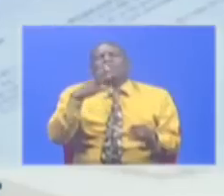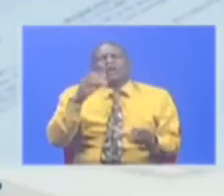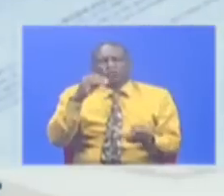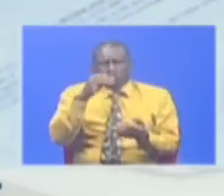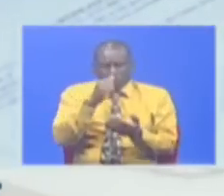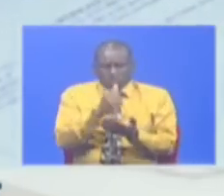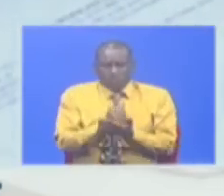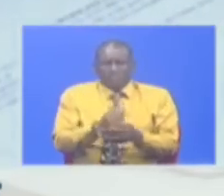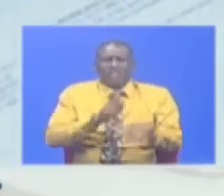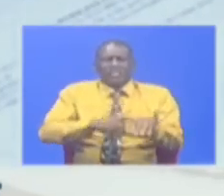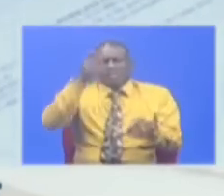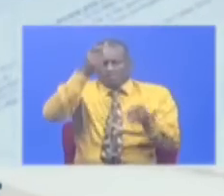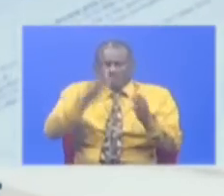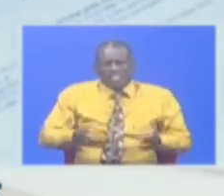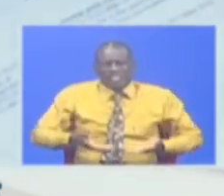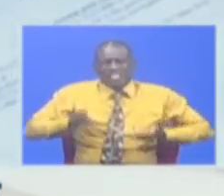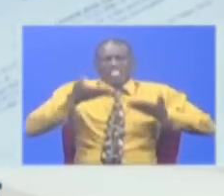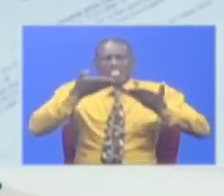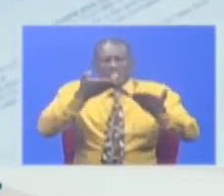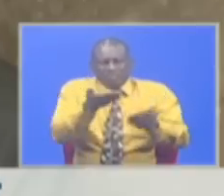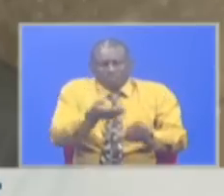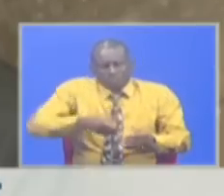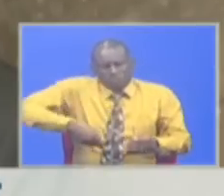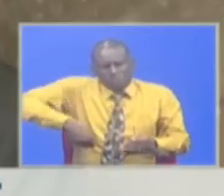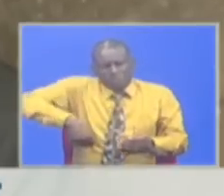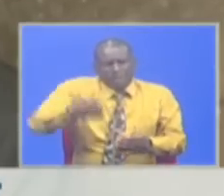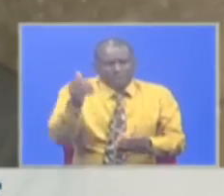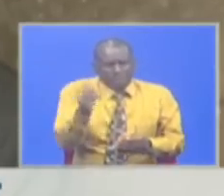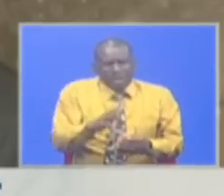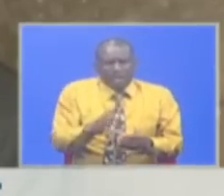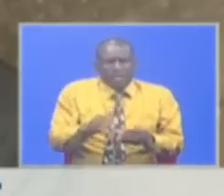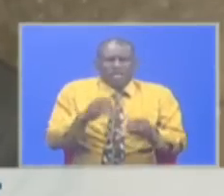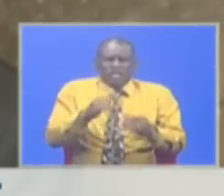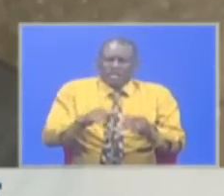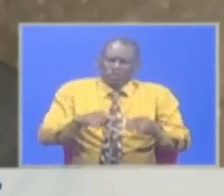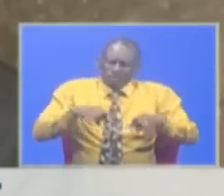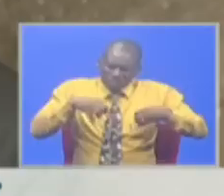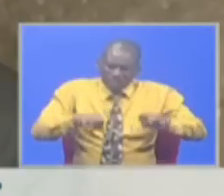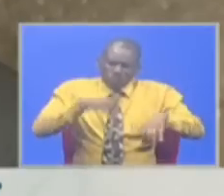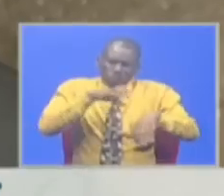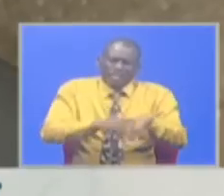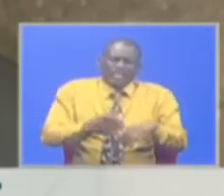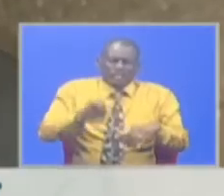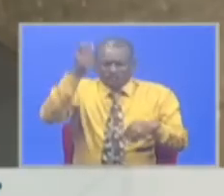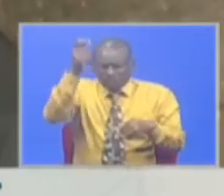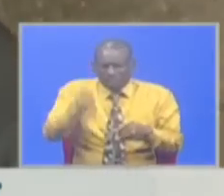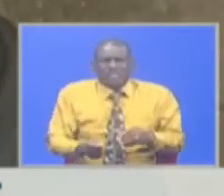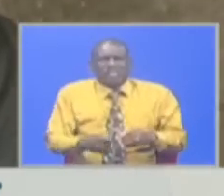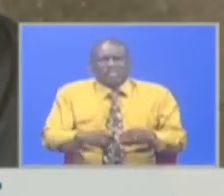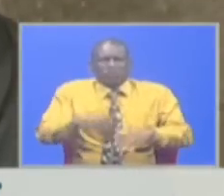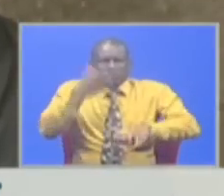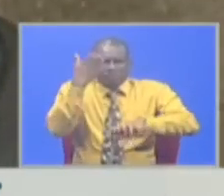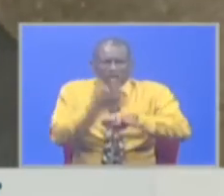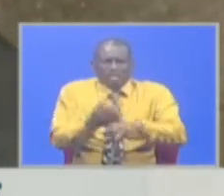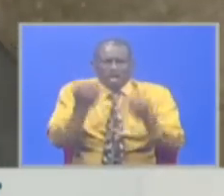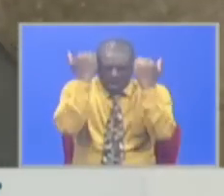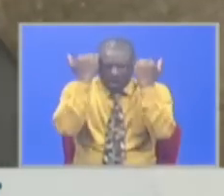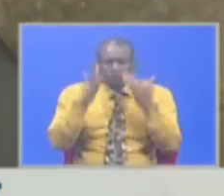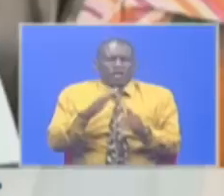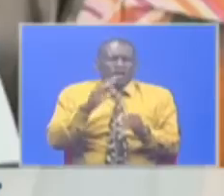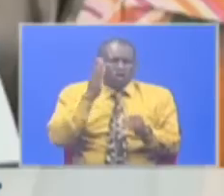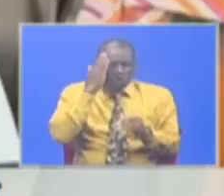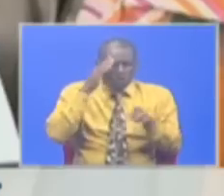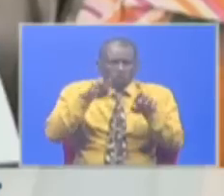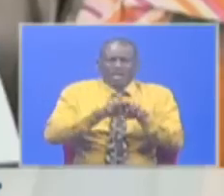When the judge awarded him compensation, navigating the corridors of justice proved difficult. A lawyer, identified as